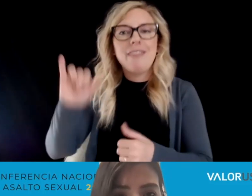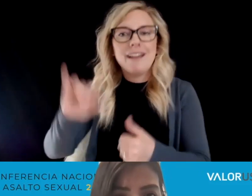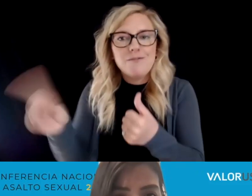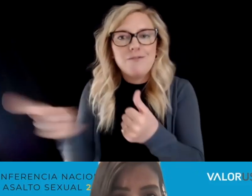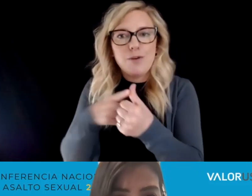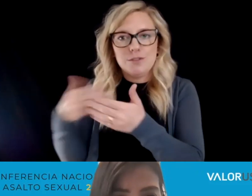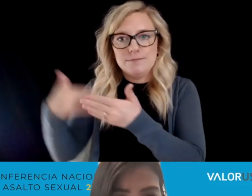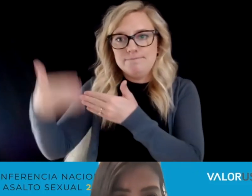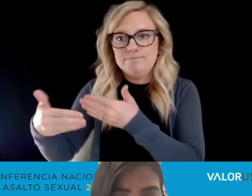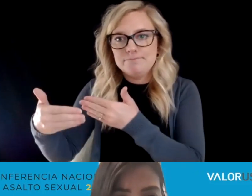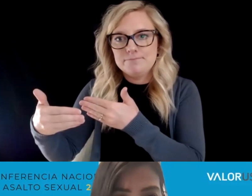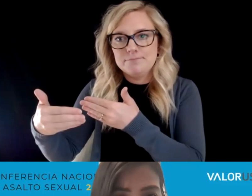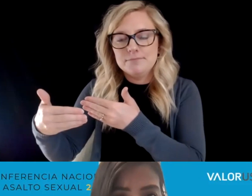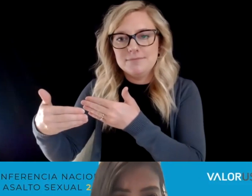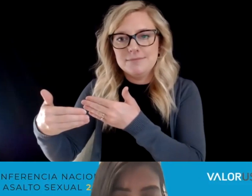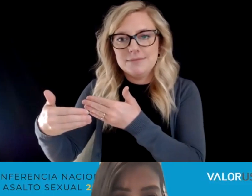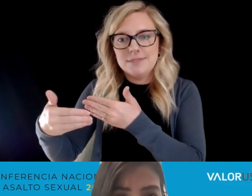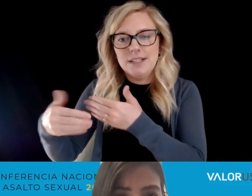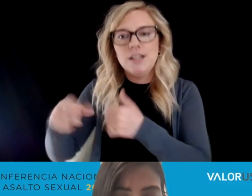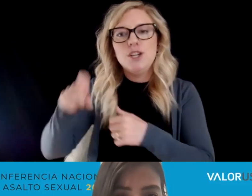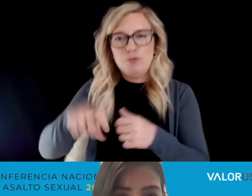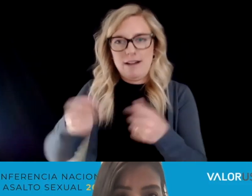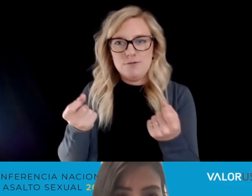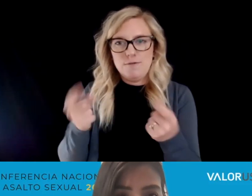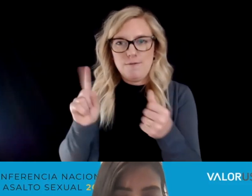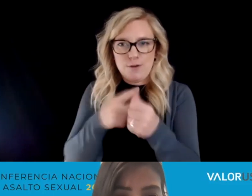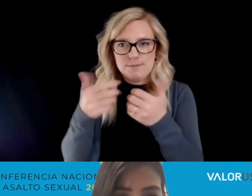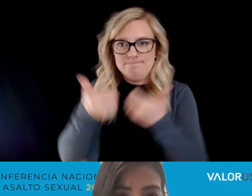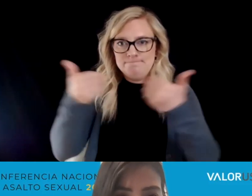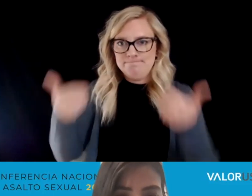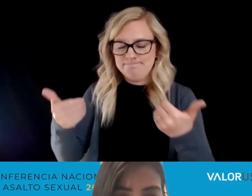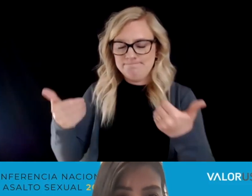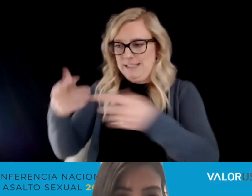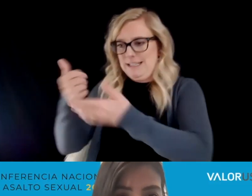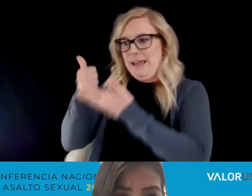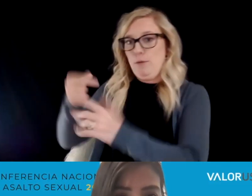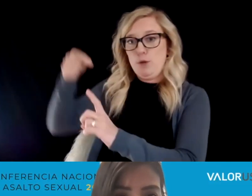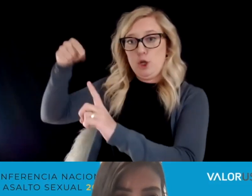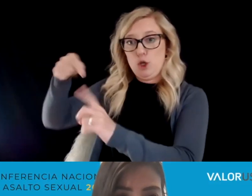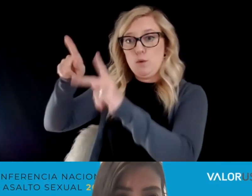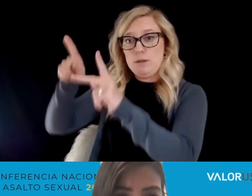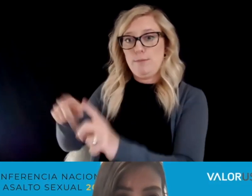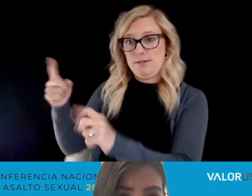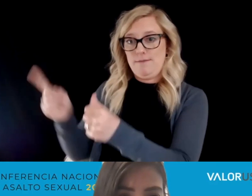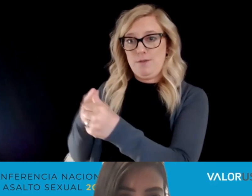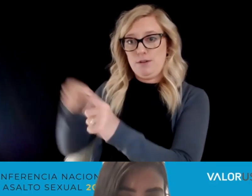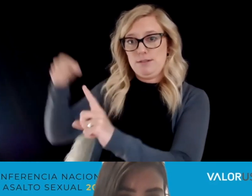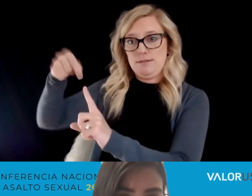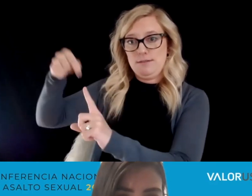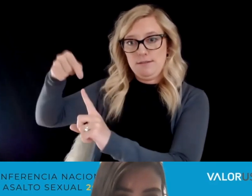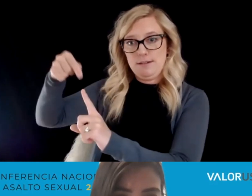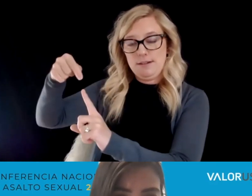You need to help people to differentiate and to find the first help that is needed there,